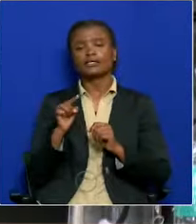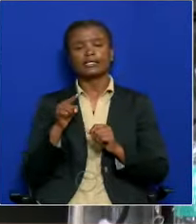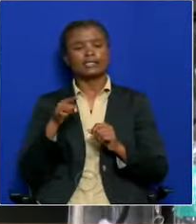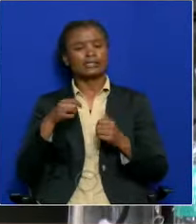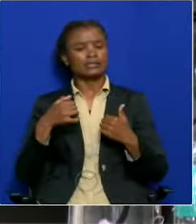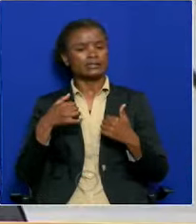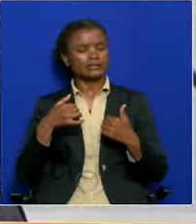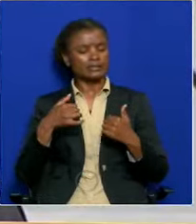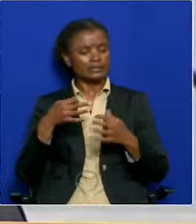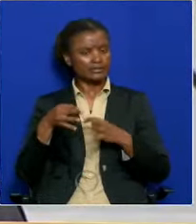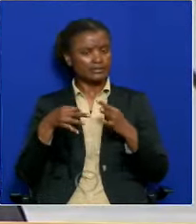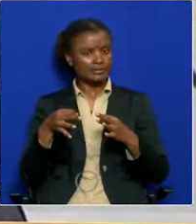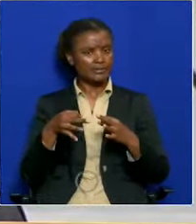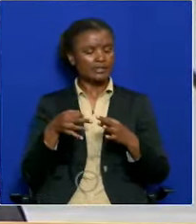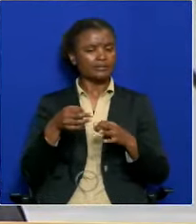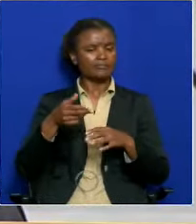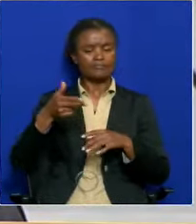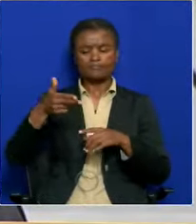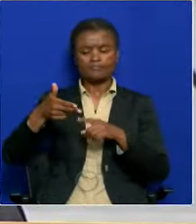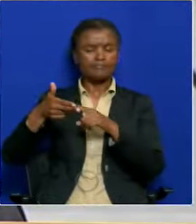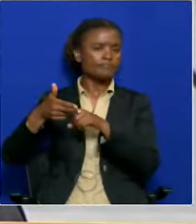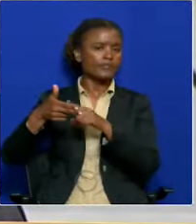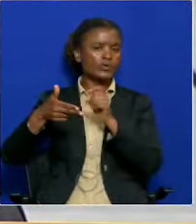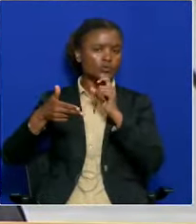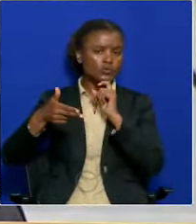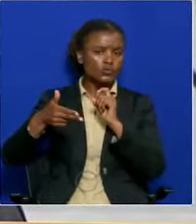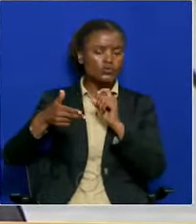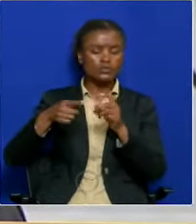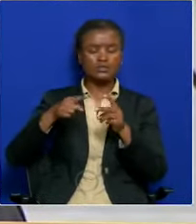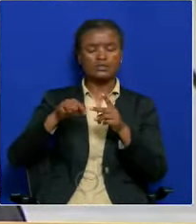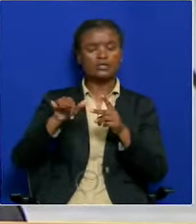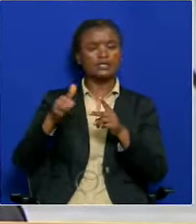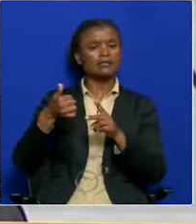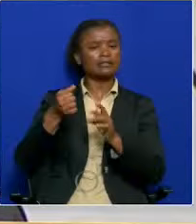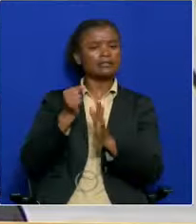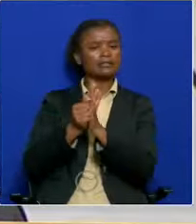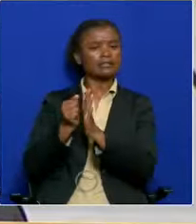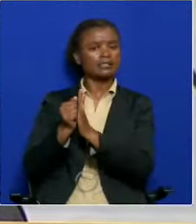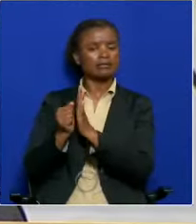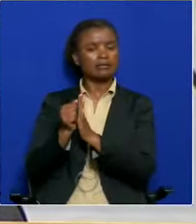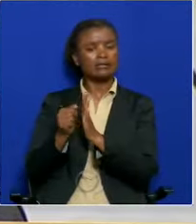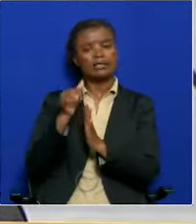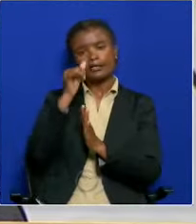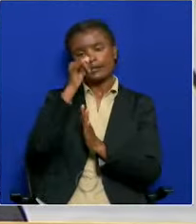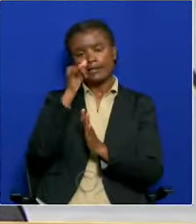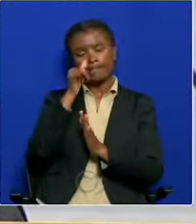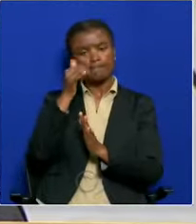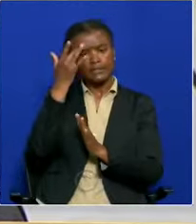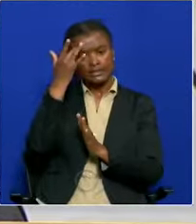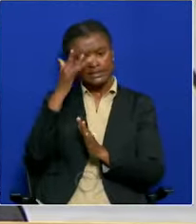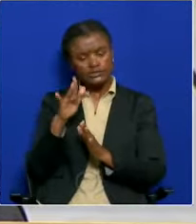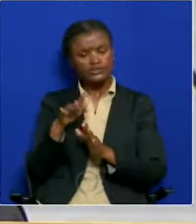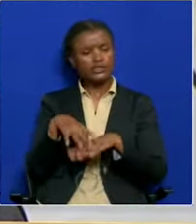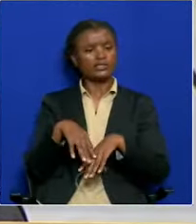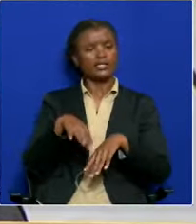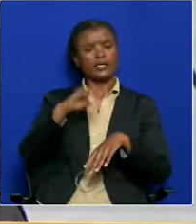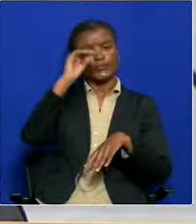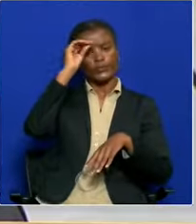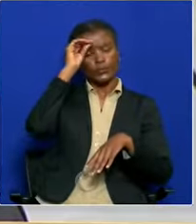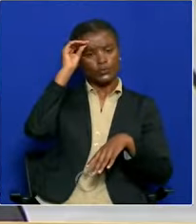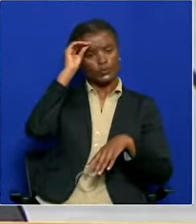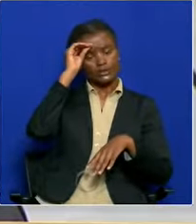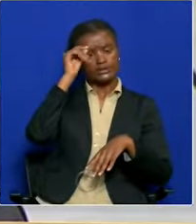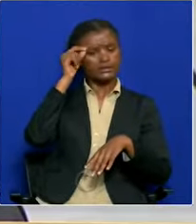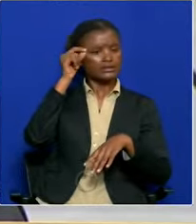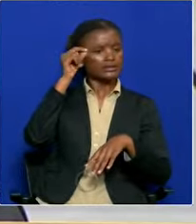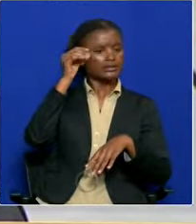firearm. Matlala from the crime intelligence and police informants used. Yes. Yeah.